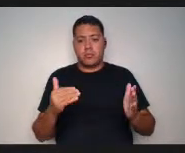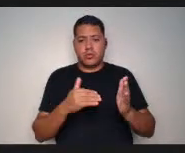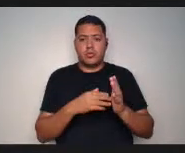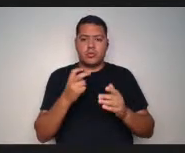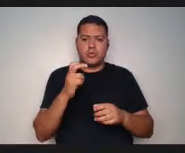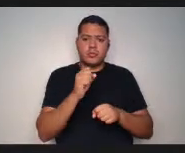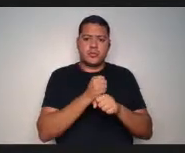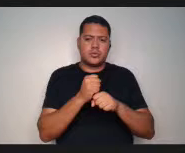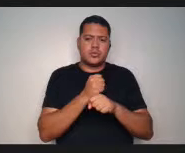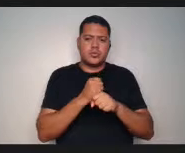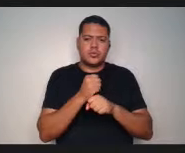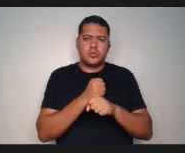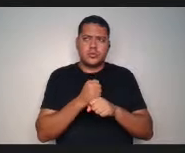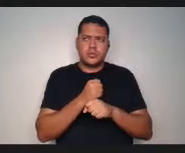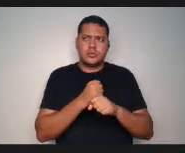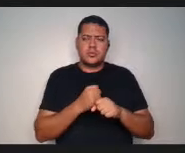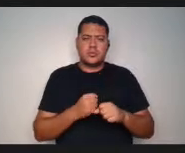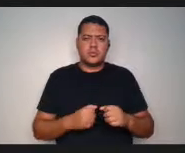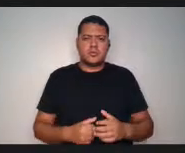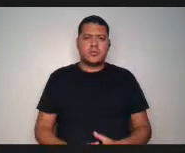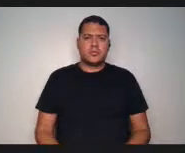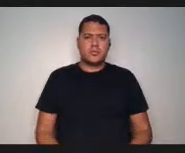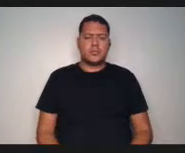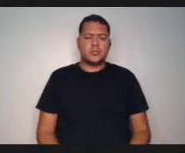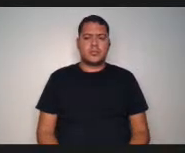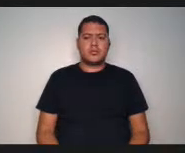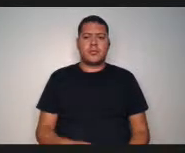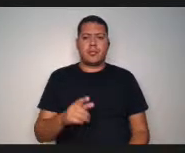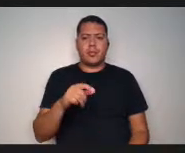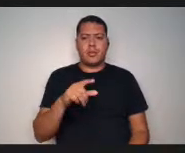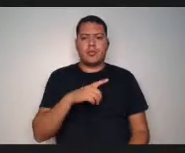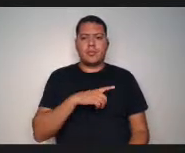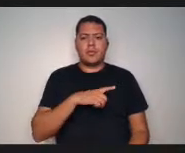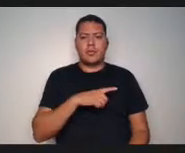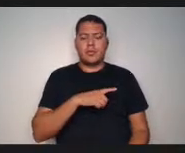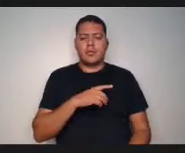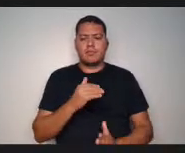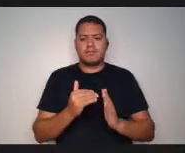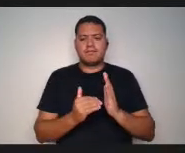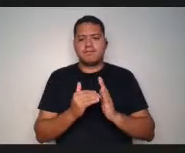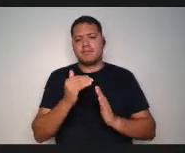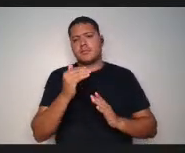work design and how work organization contributes to chronic health problems.